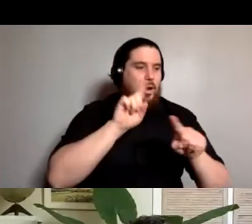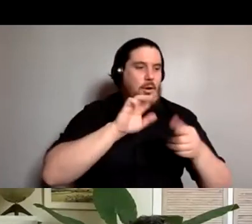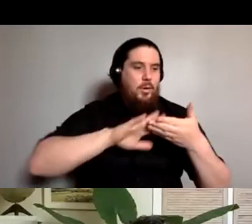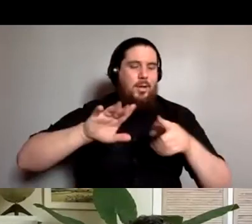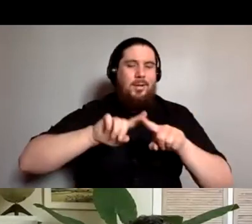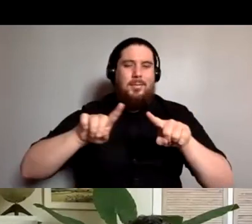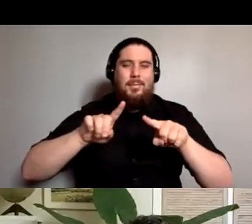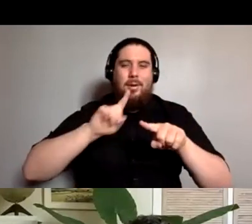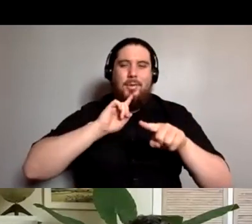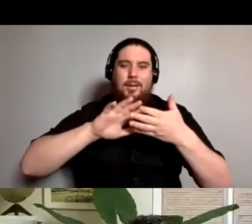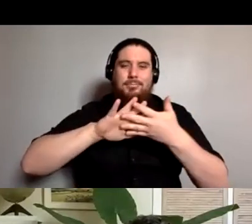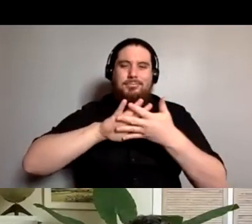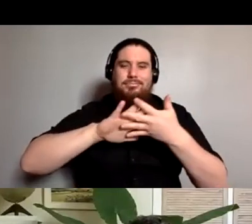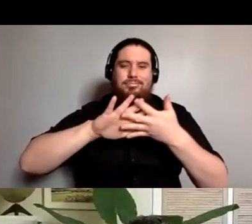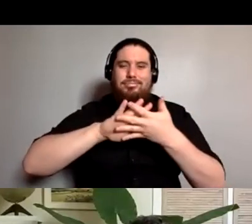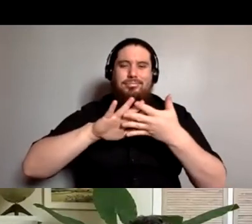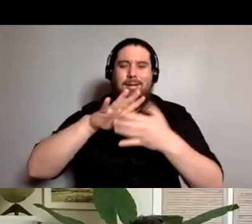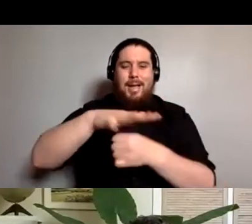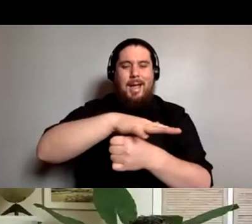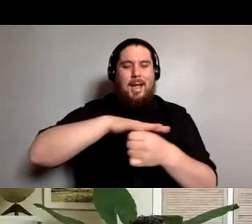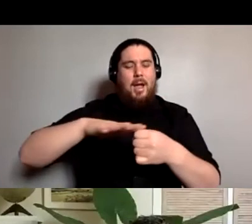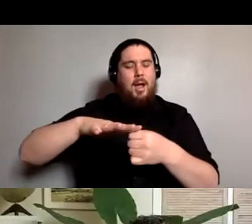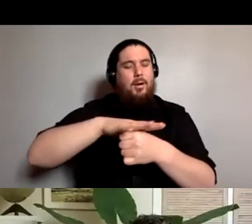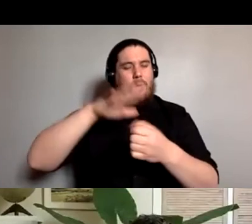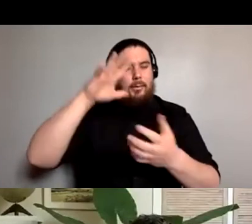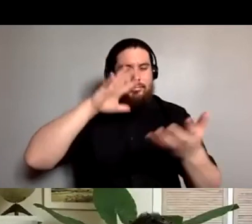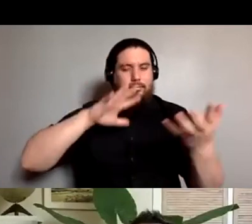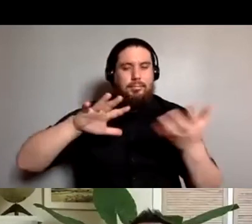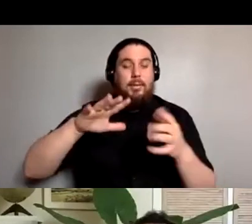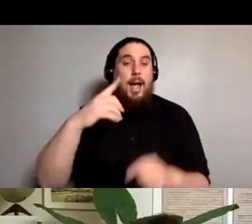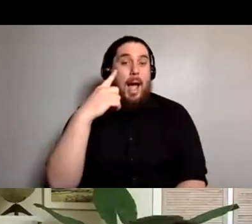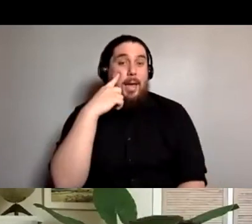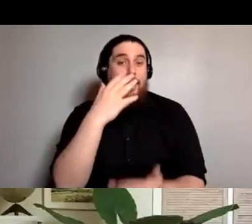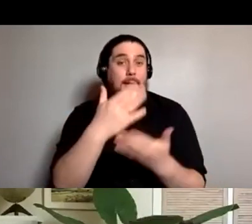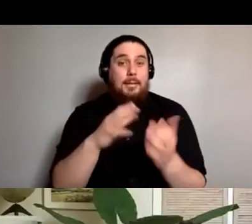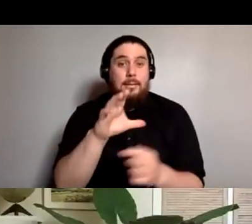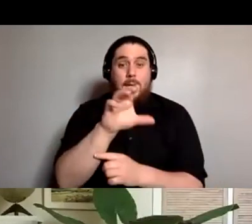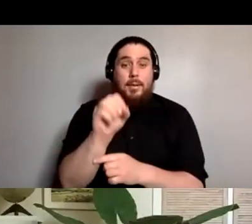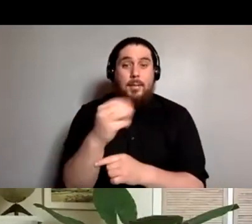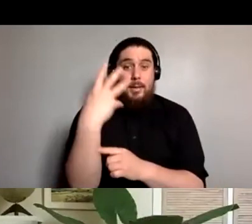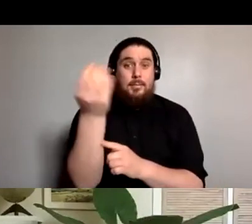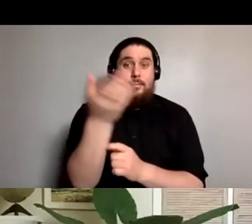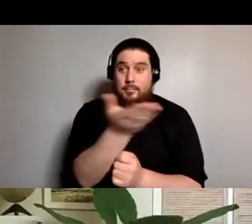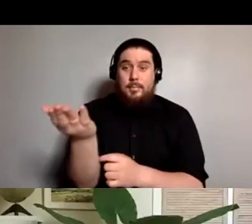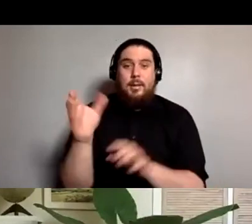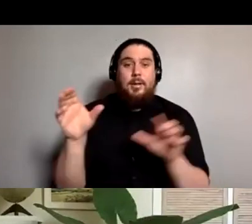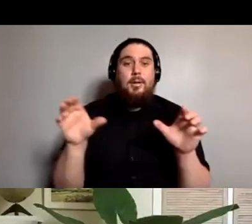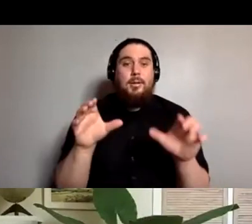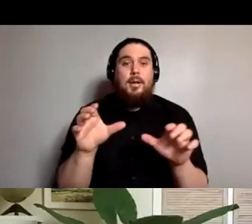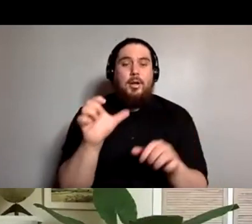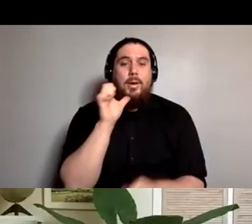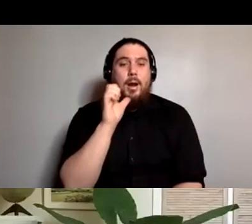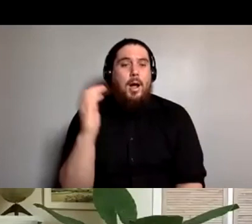gray zone. There are companies out there doing the unconscious